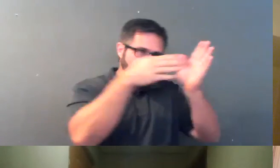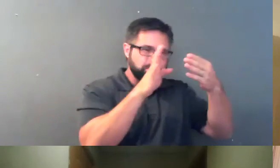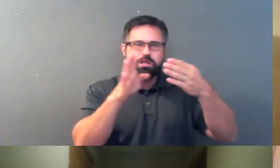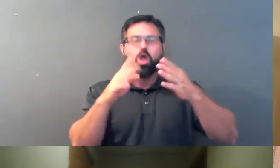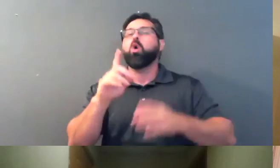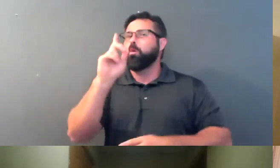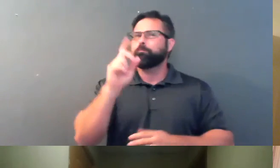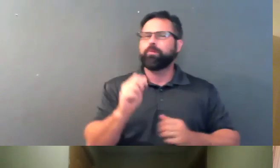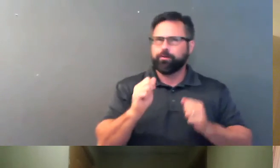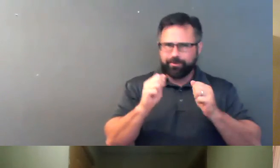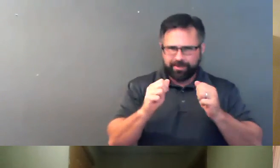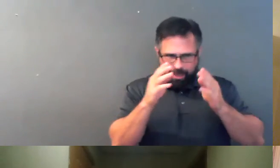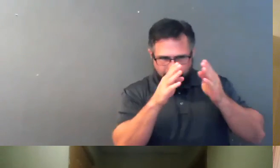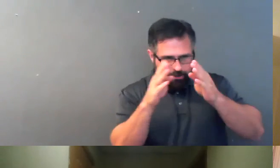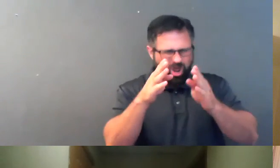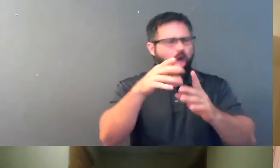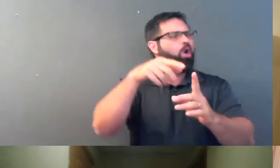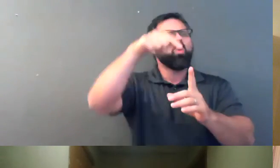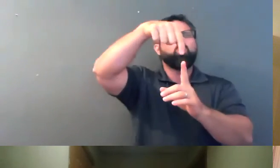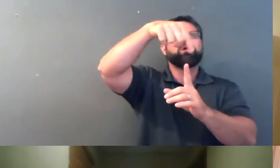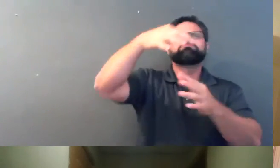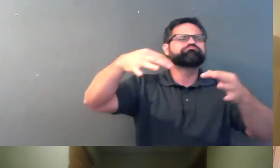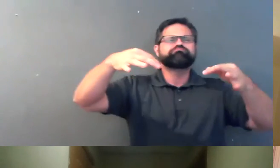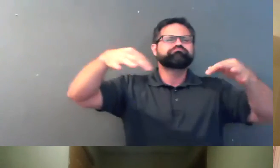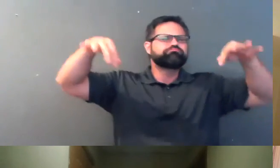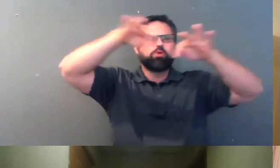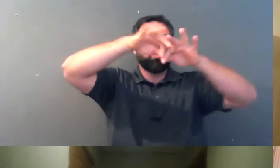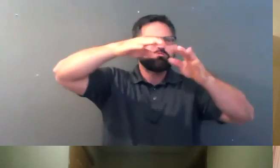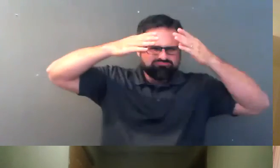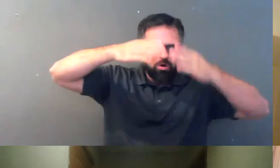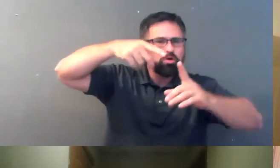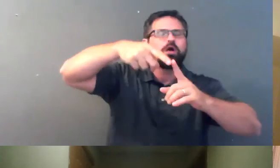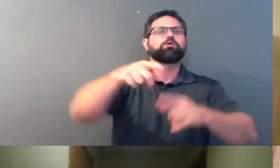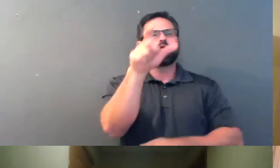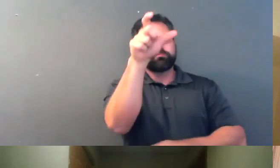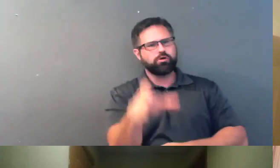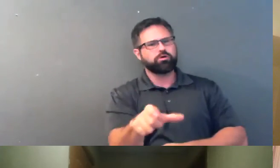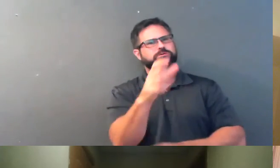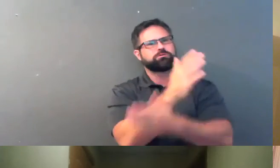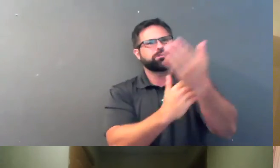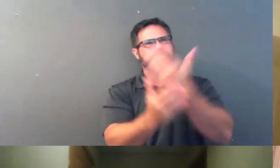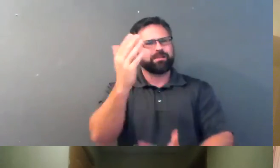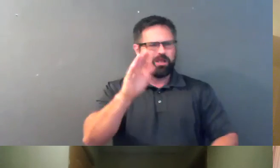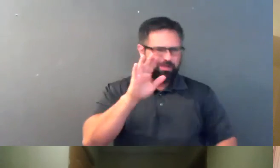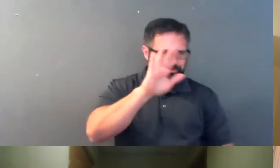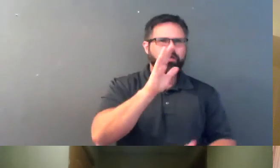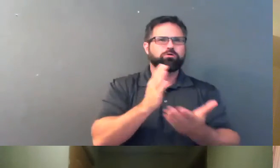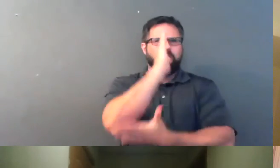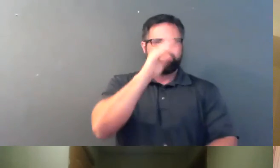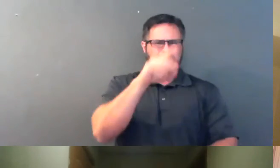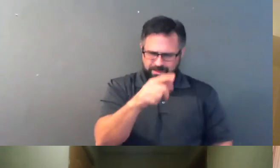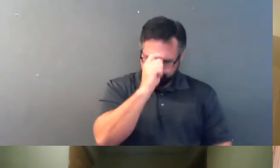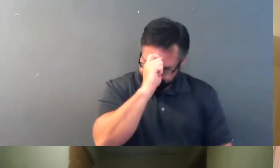the core of it is the dignity and right of the person with the disability. And that, I think, unites us very